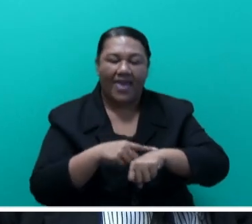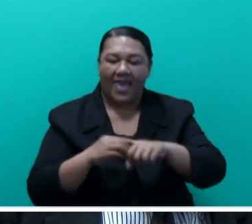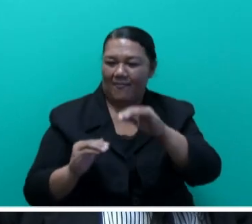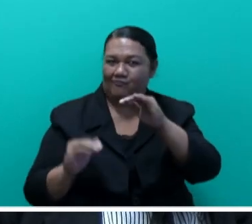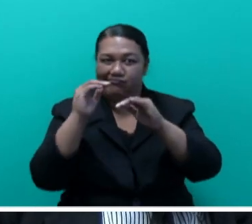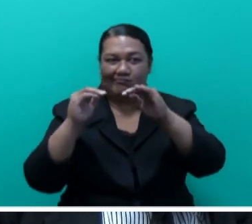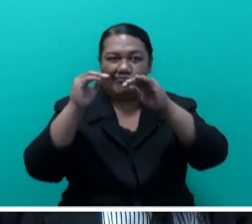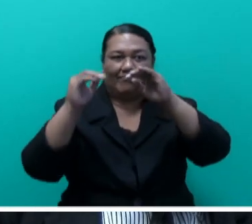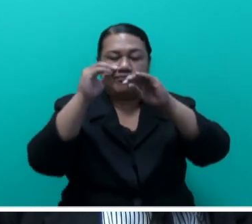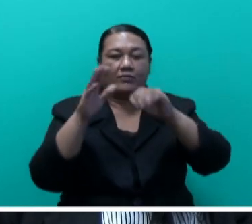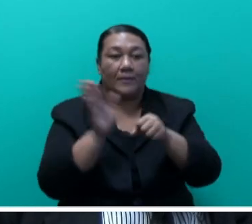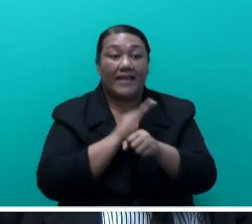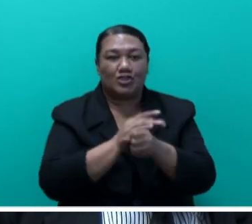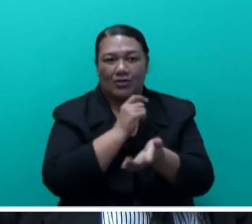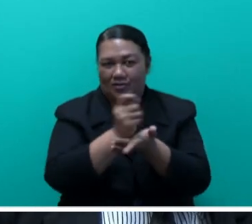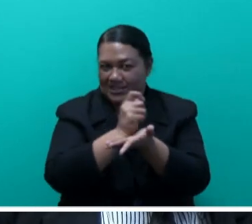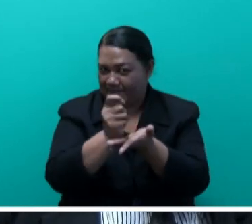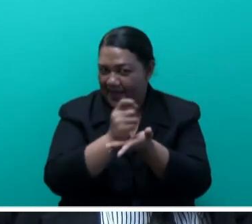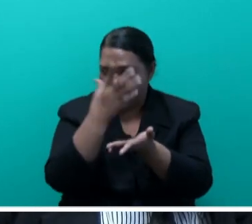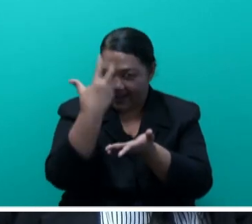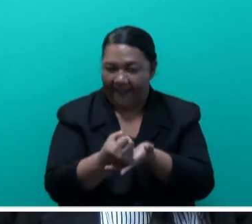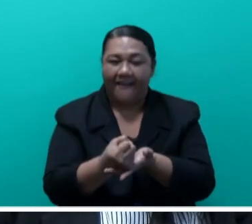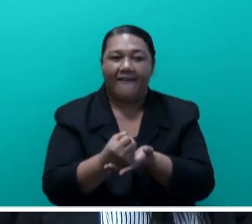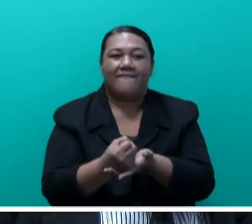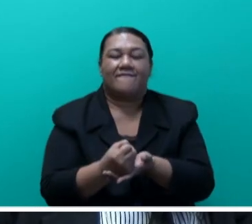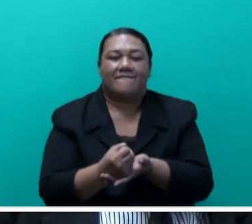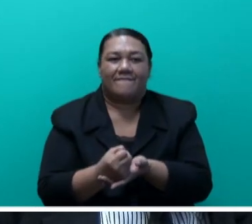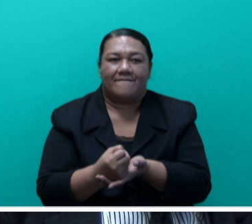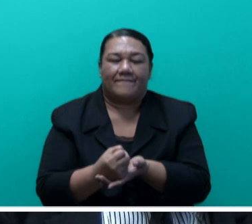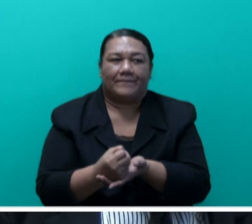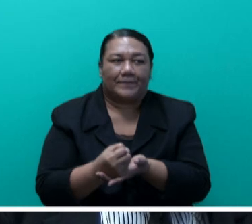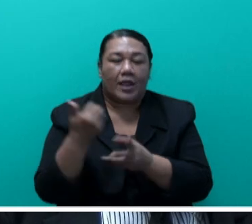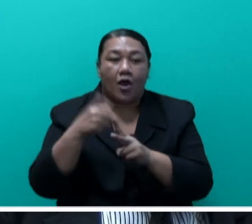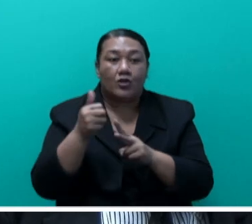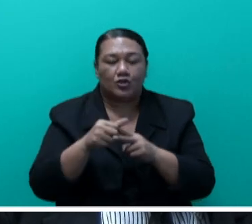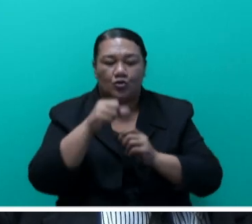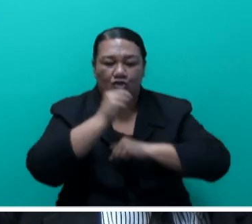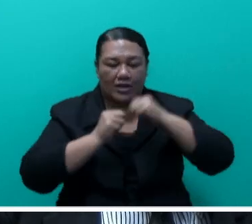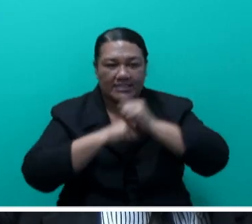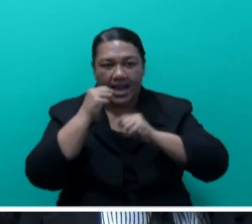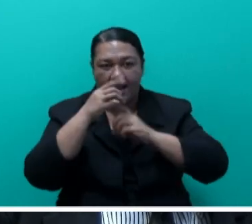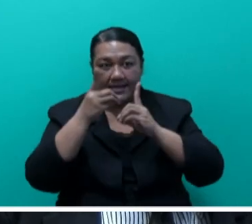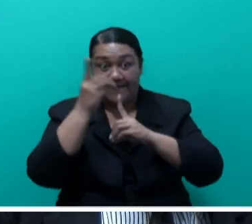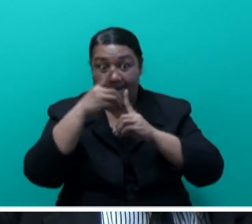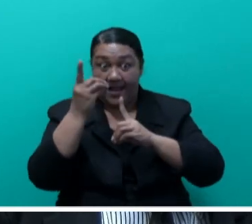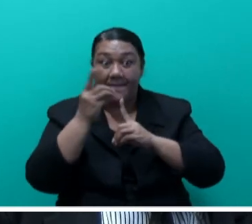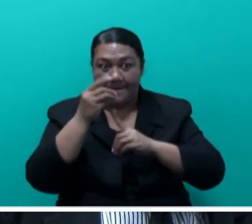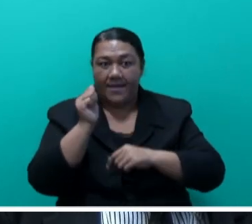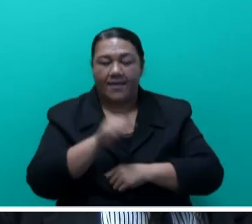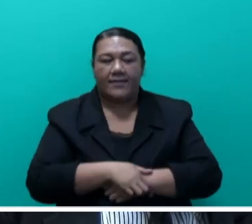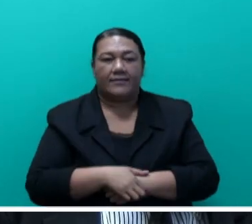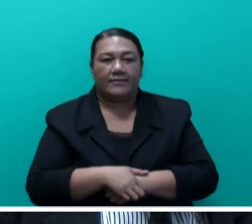and transparent. We have set specific targets for infrastructure development, participation